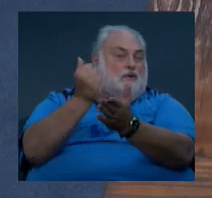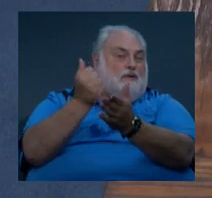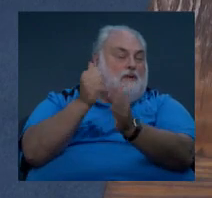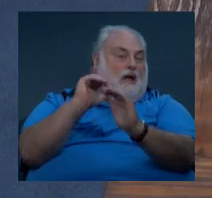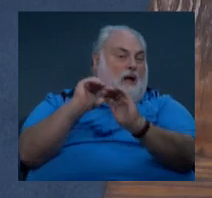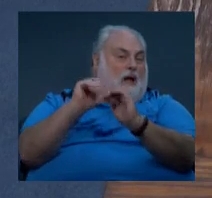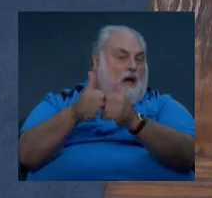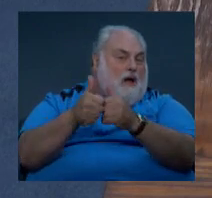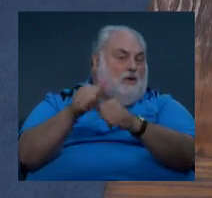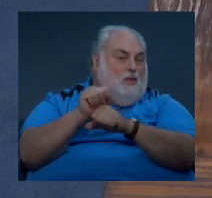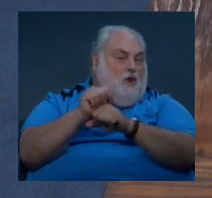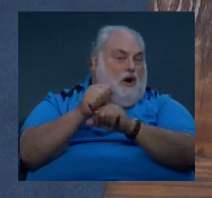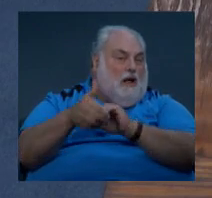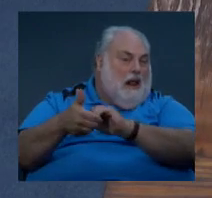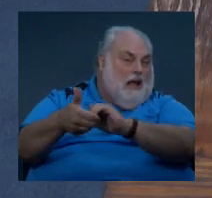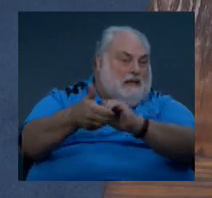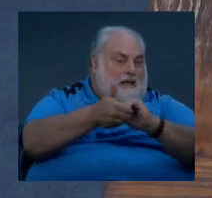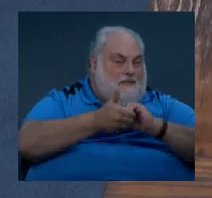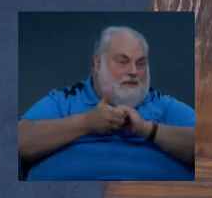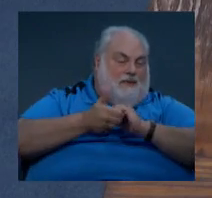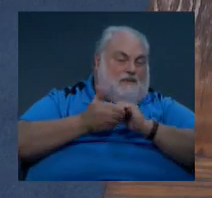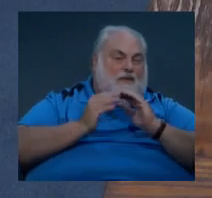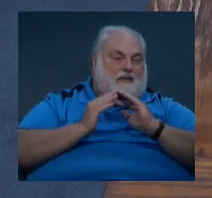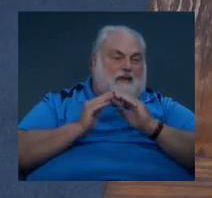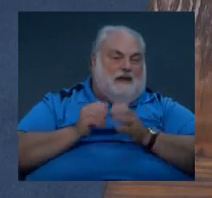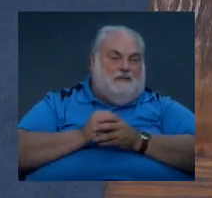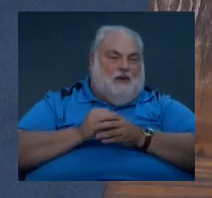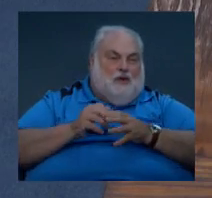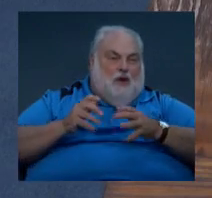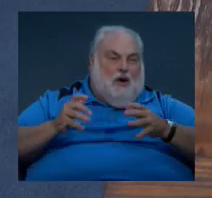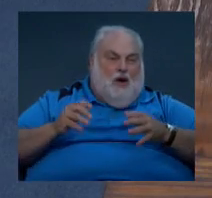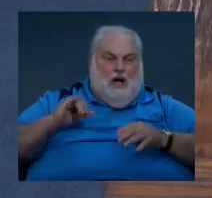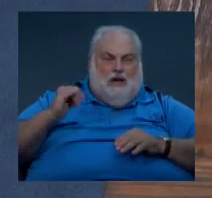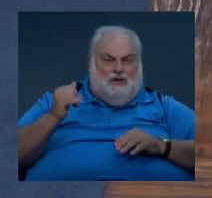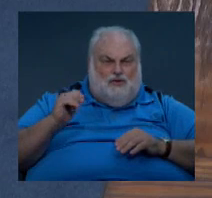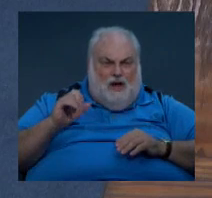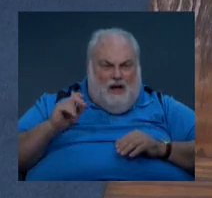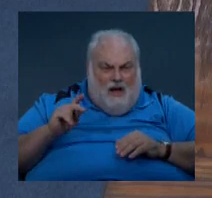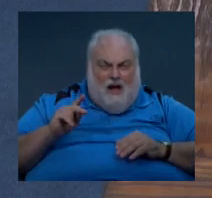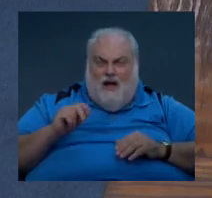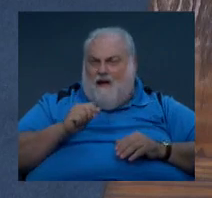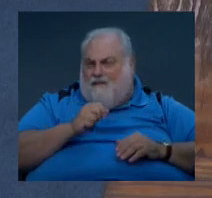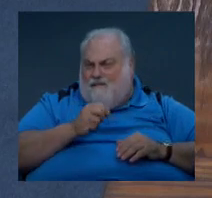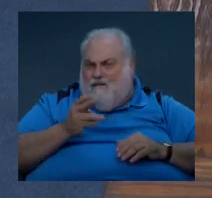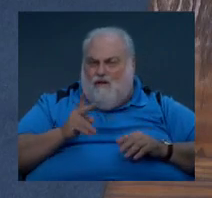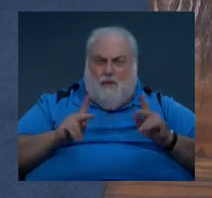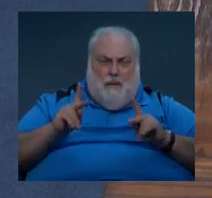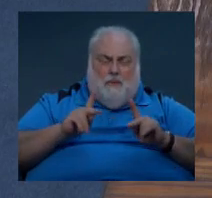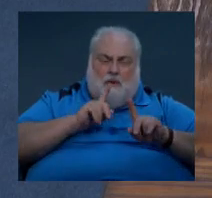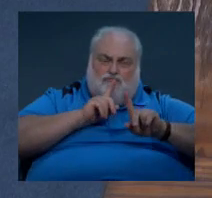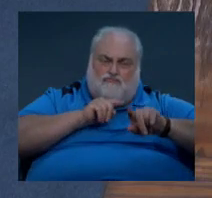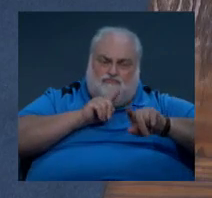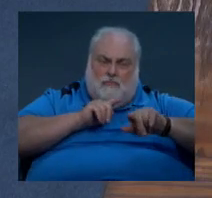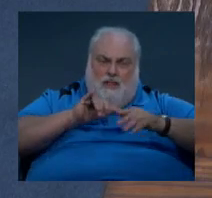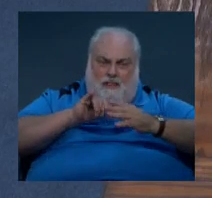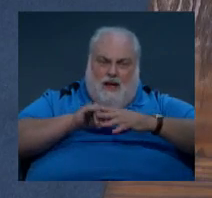work collectively to help our city grow. And I think Jack and a few other people have referenced that